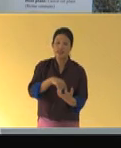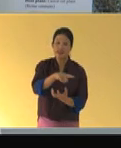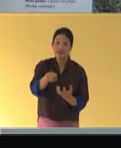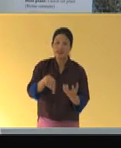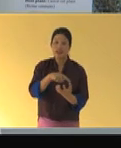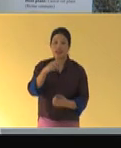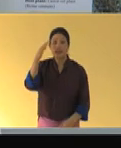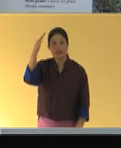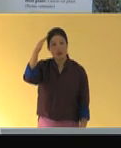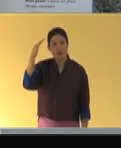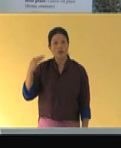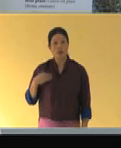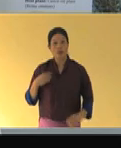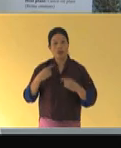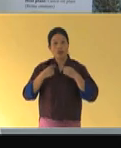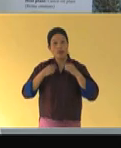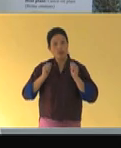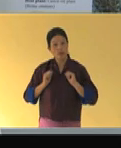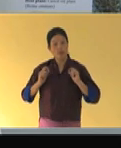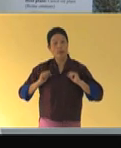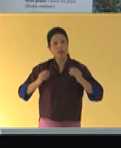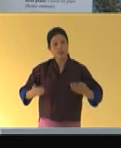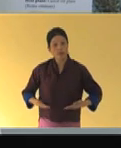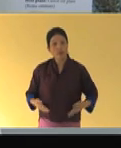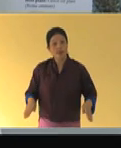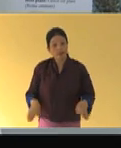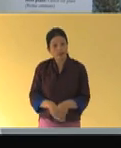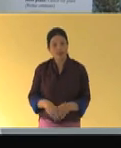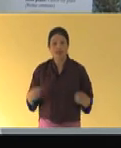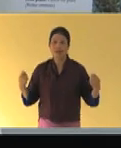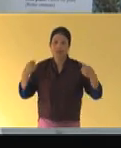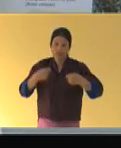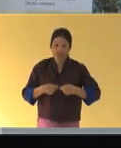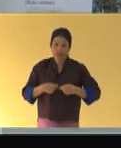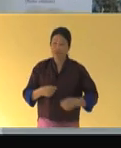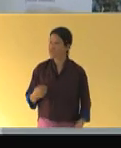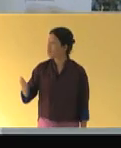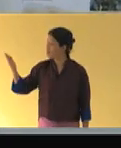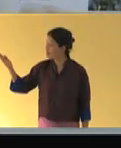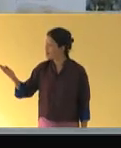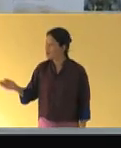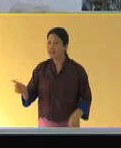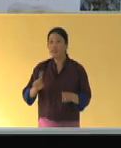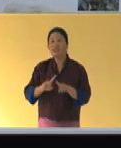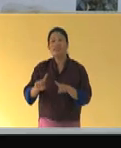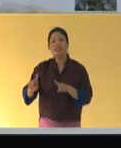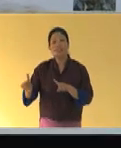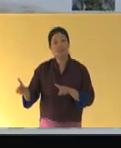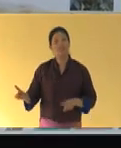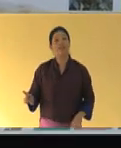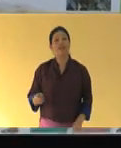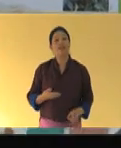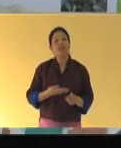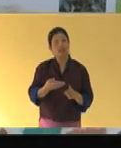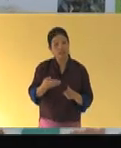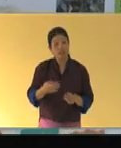women. They wear silk wonju, tego, and kira. So we have displayed different types of silk and silkworms. So according